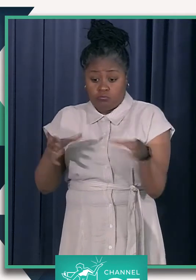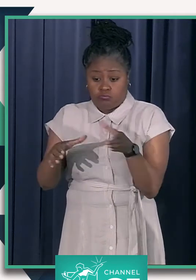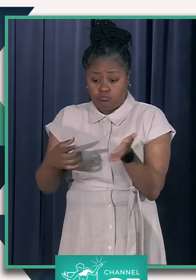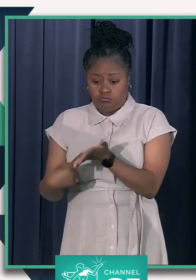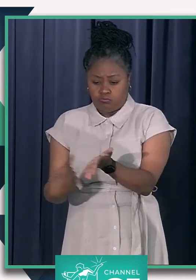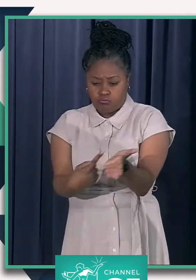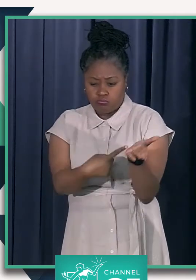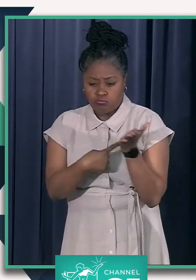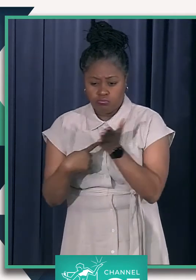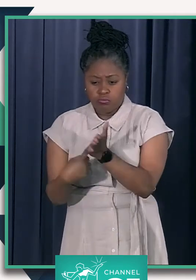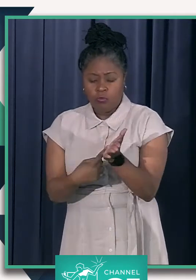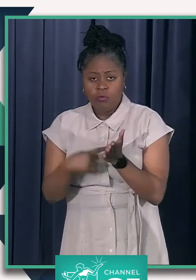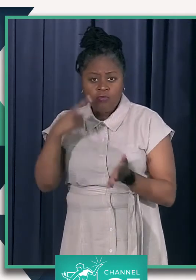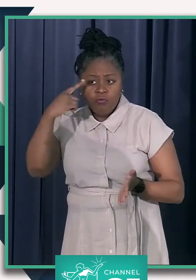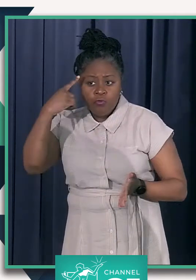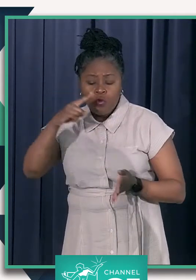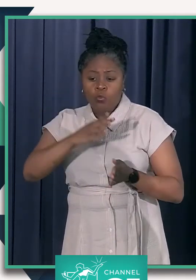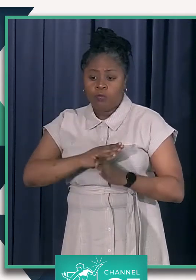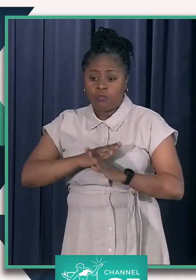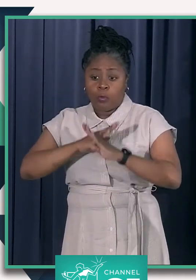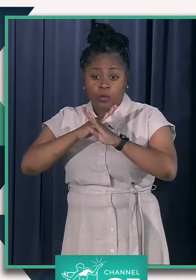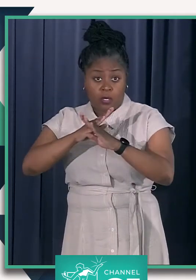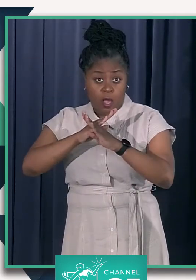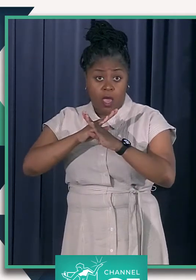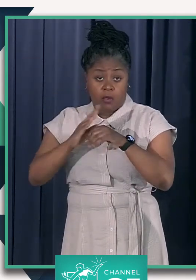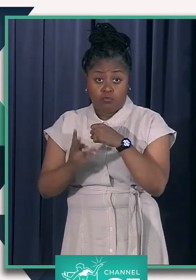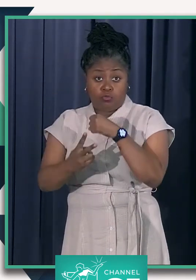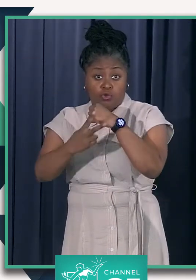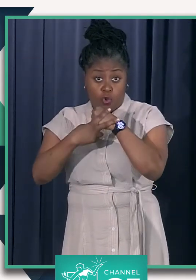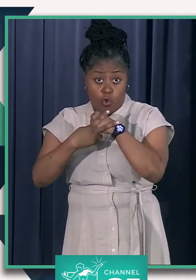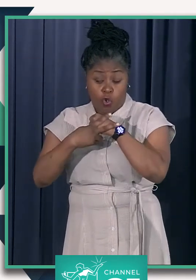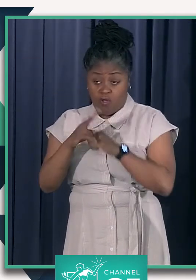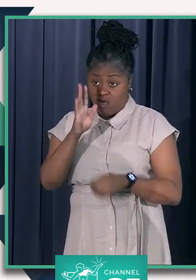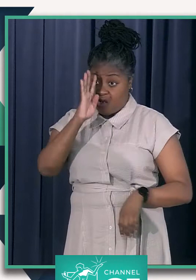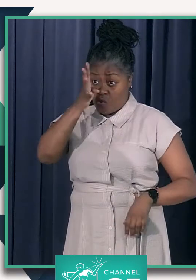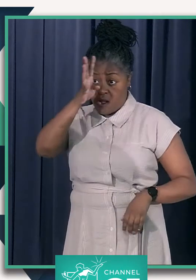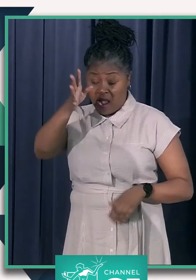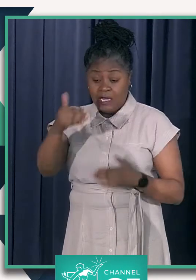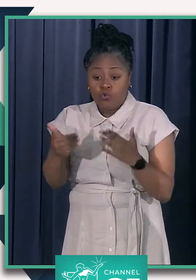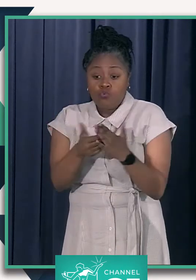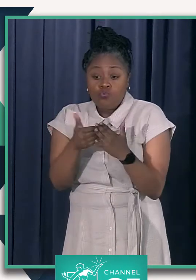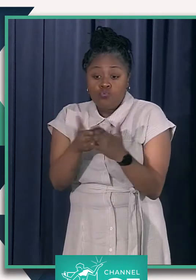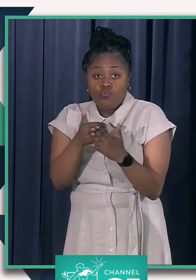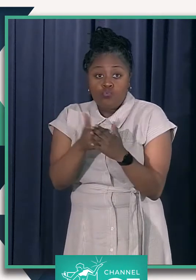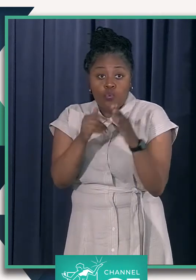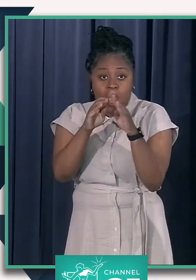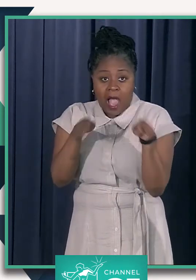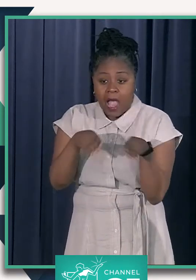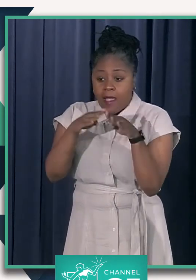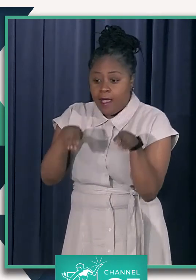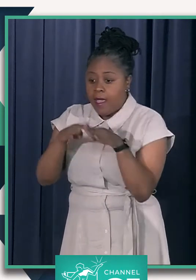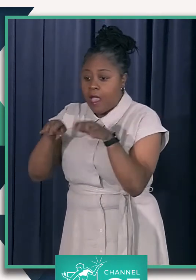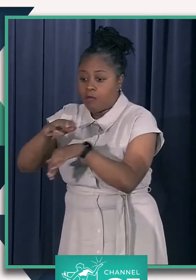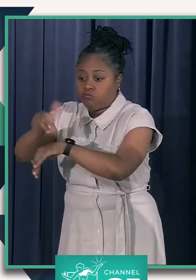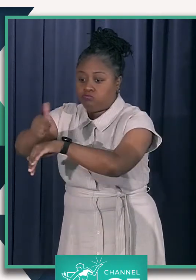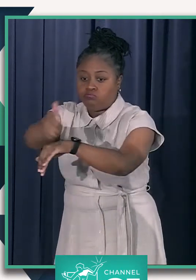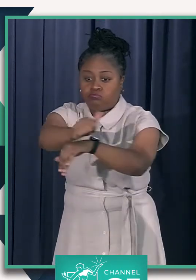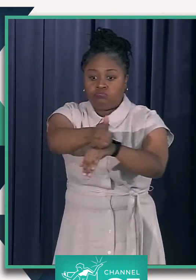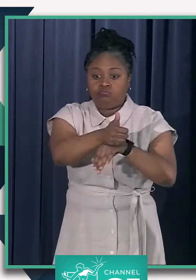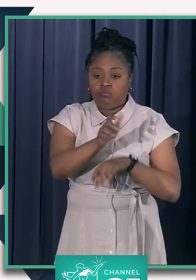and create new affordable housing units throughout the city. I want to thank the housing team at the